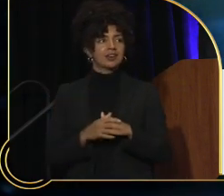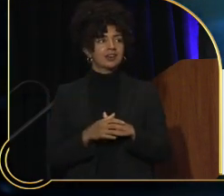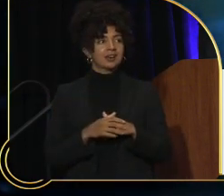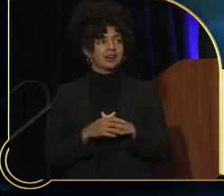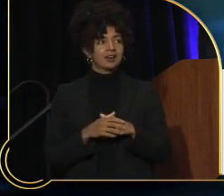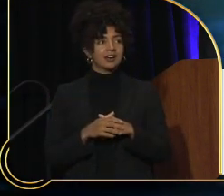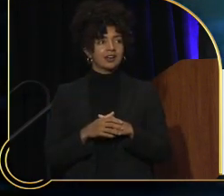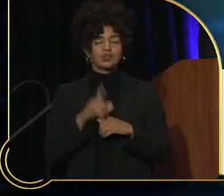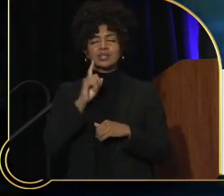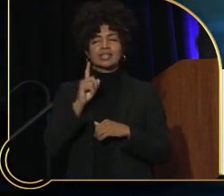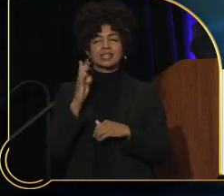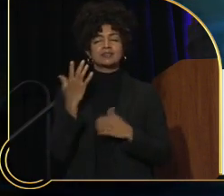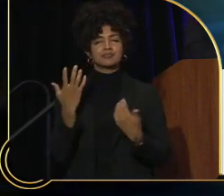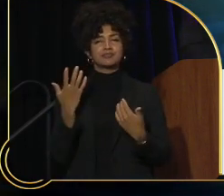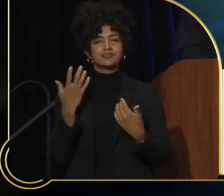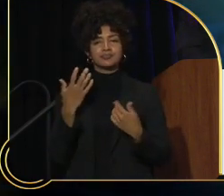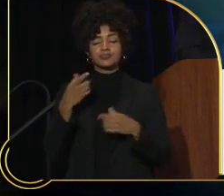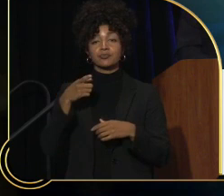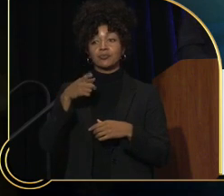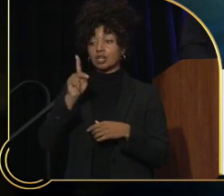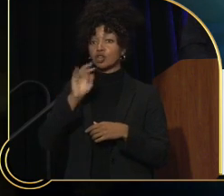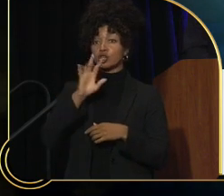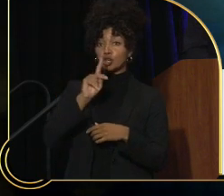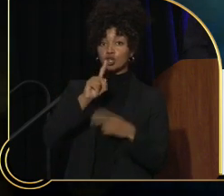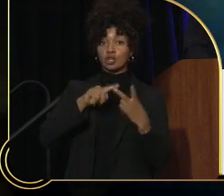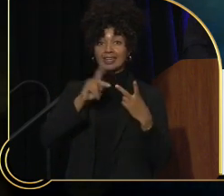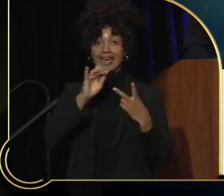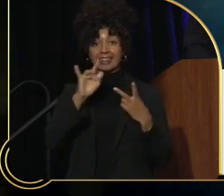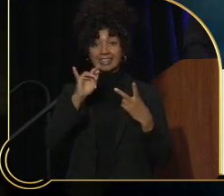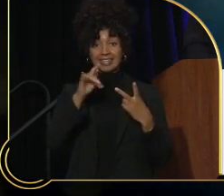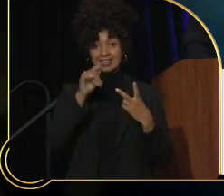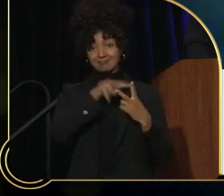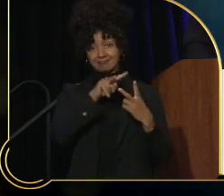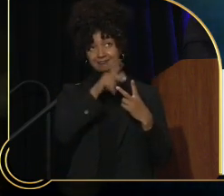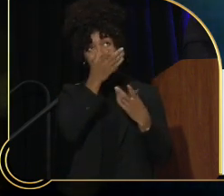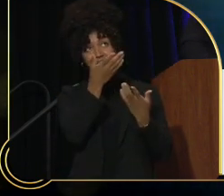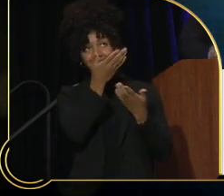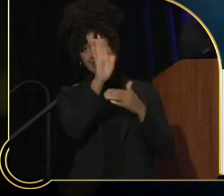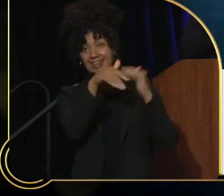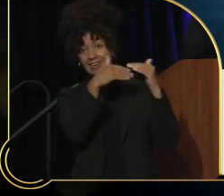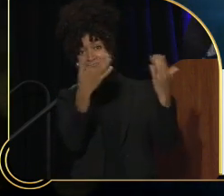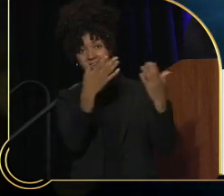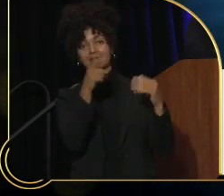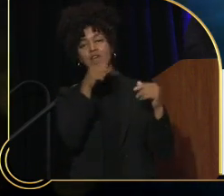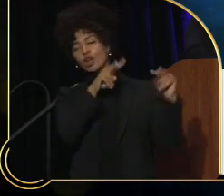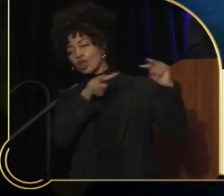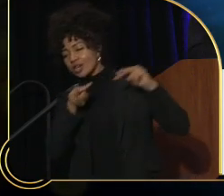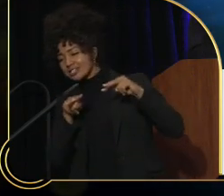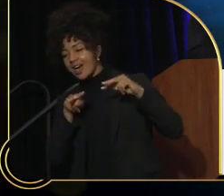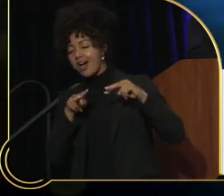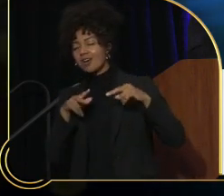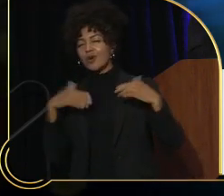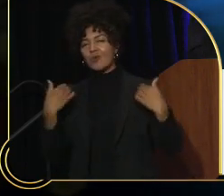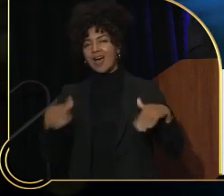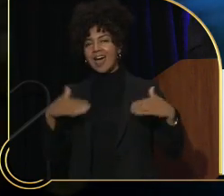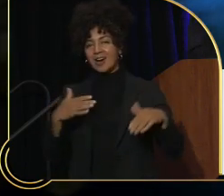just know Kirk and Kathy up in heaven are looking down and saying, man, are my kids doing well? And we are